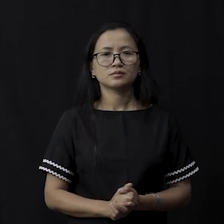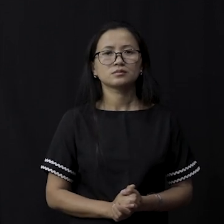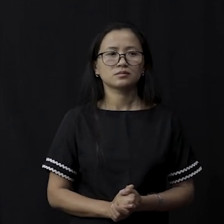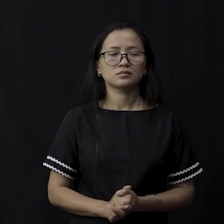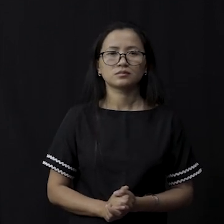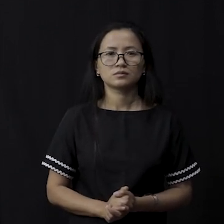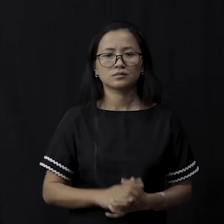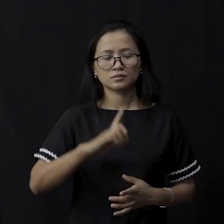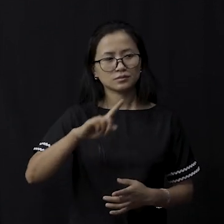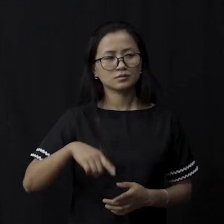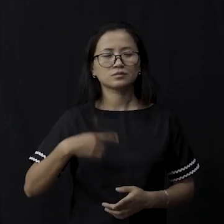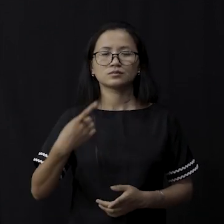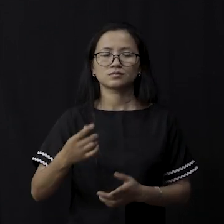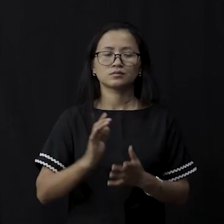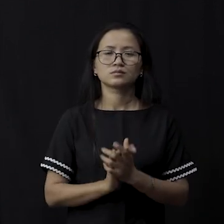The